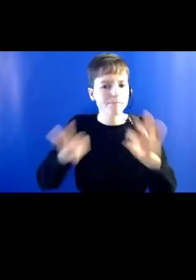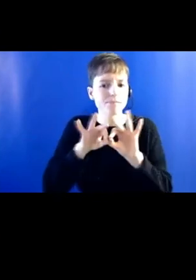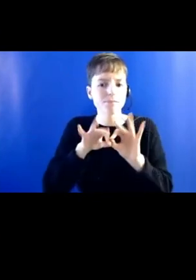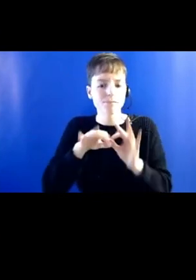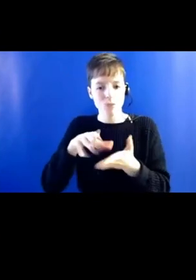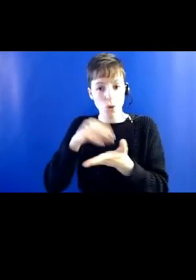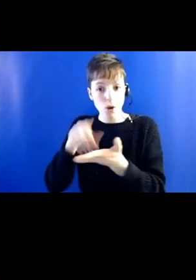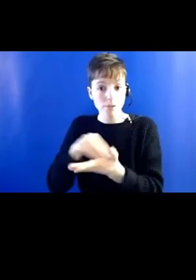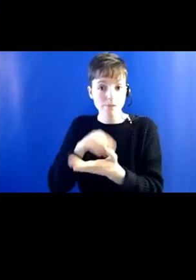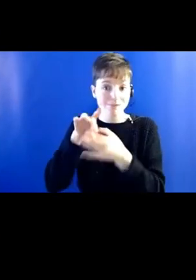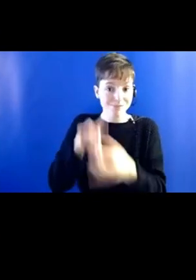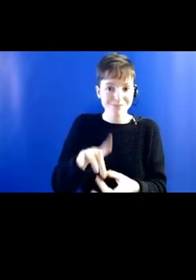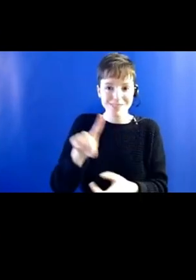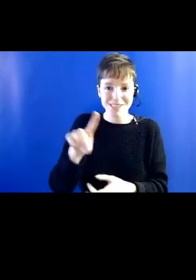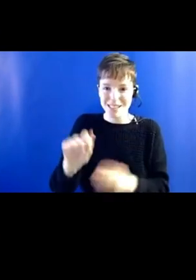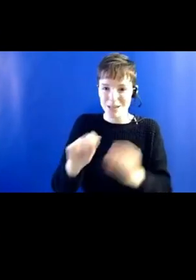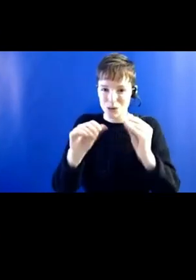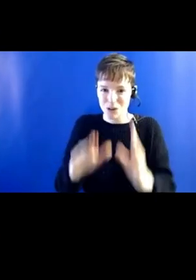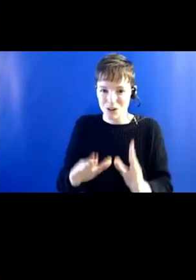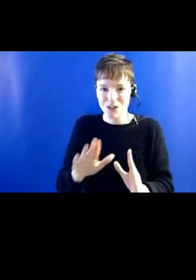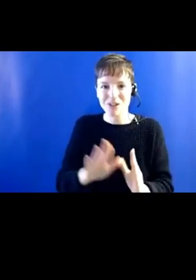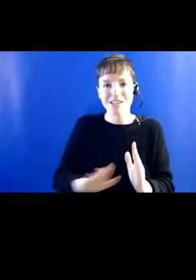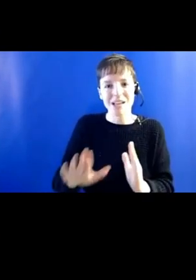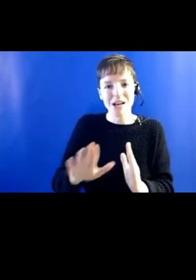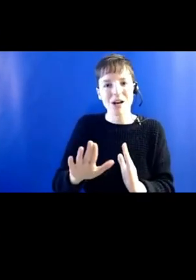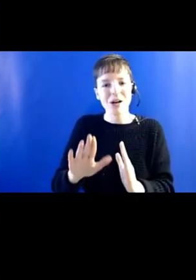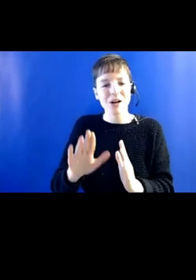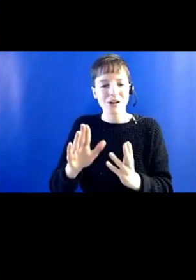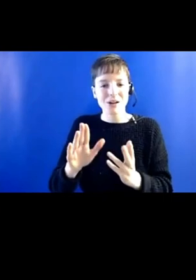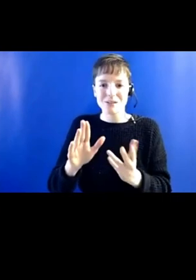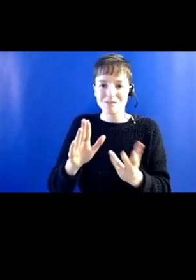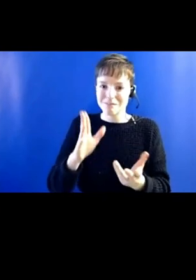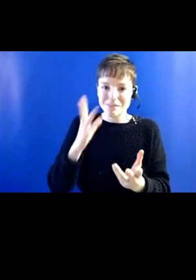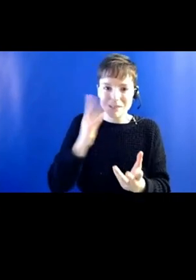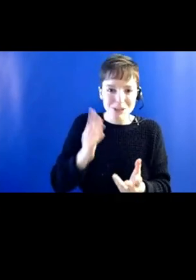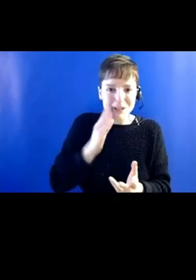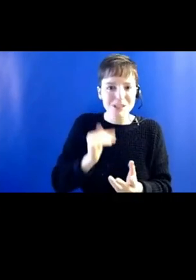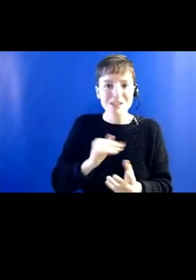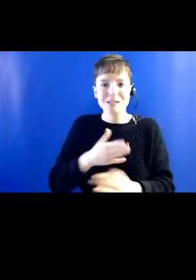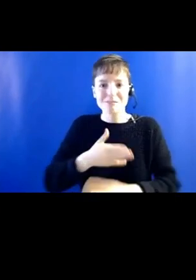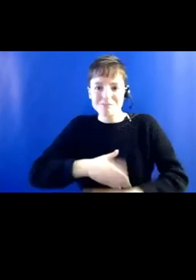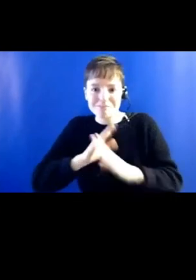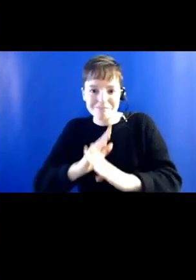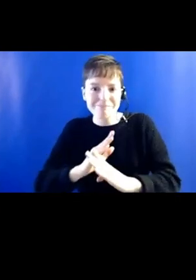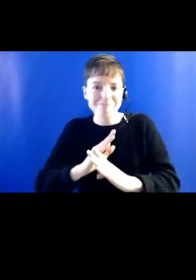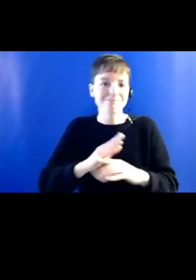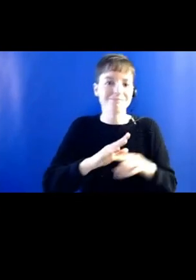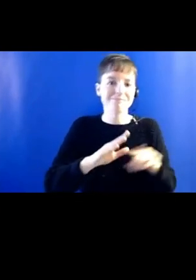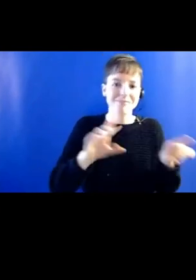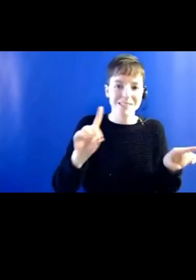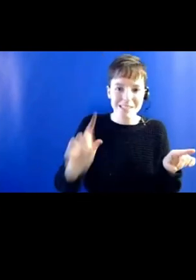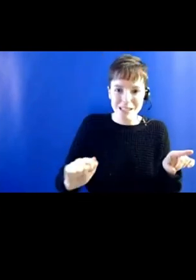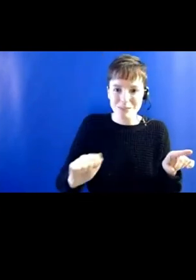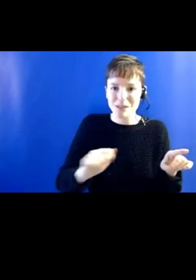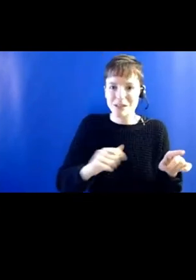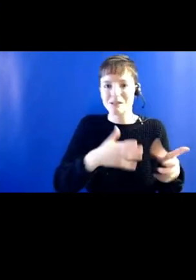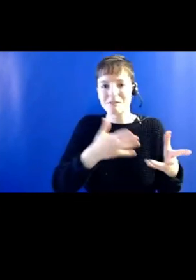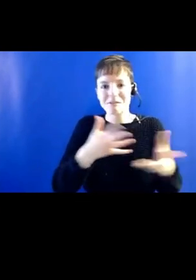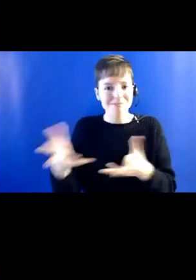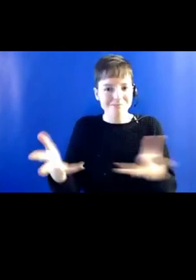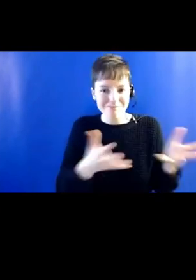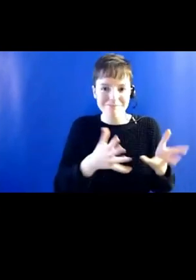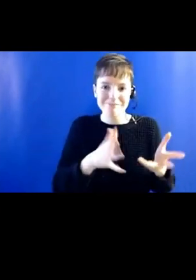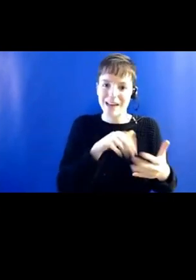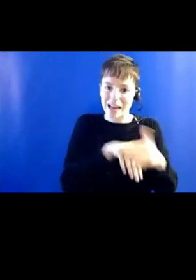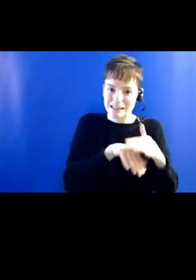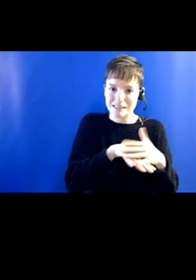instructors' experiences and perspectives of UBC's accessibility and supports. But since we have already sent the material to